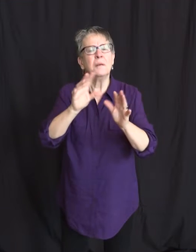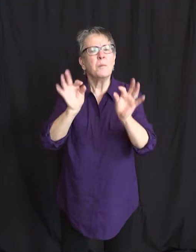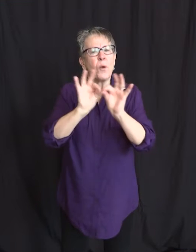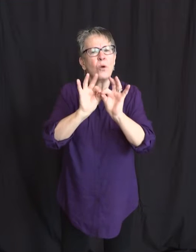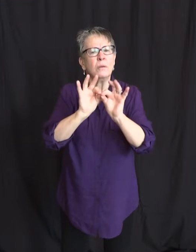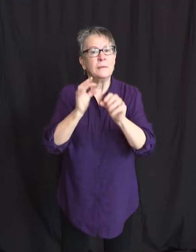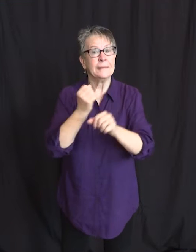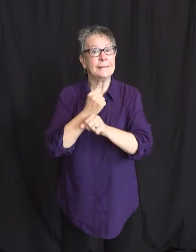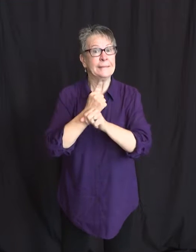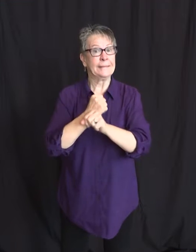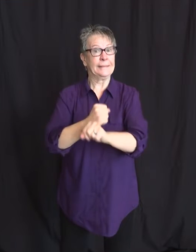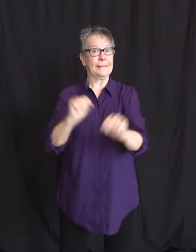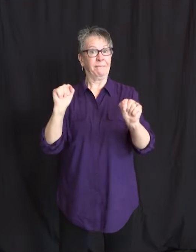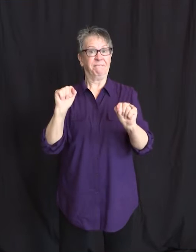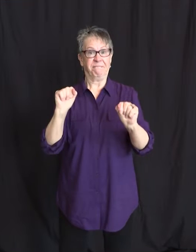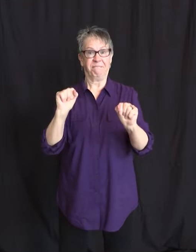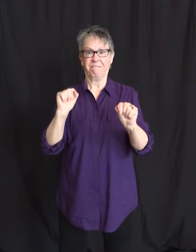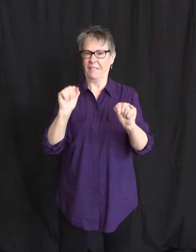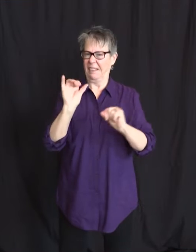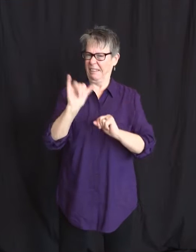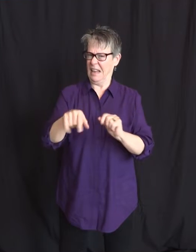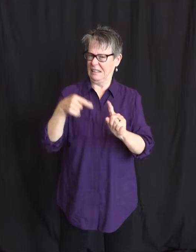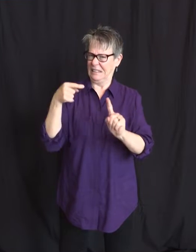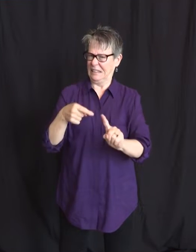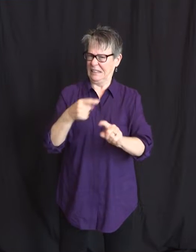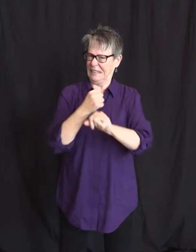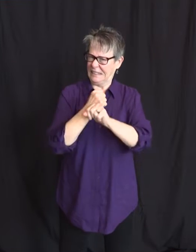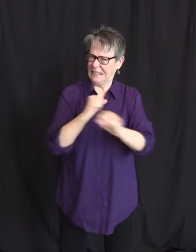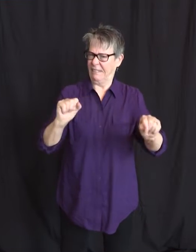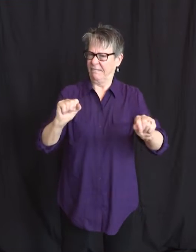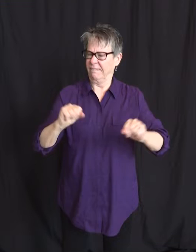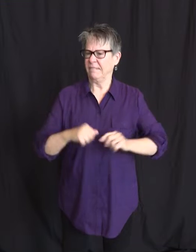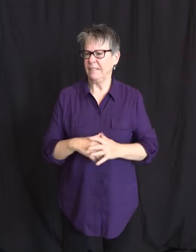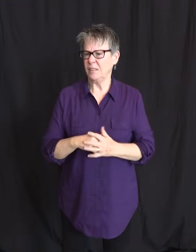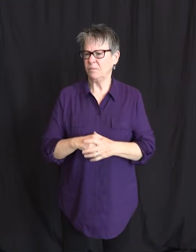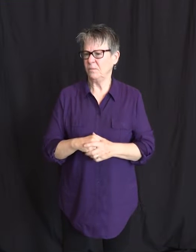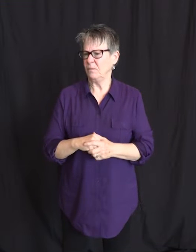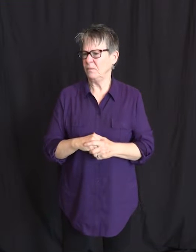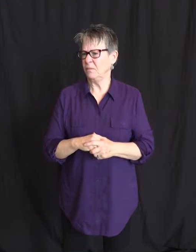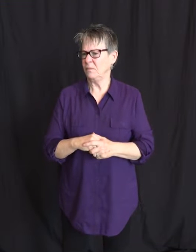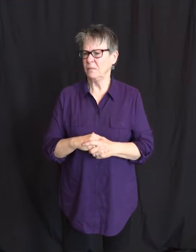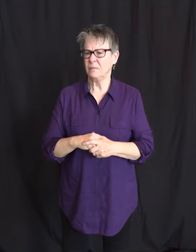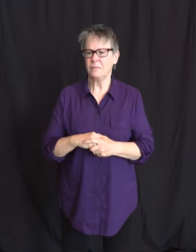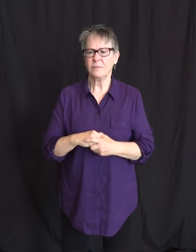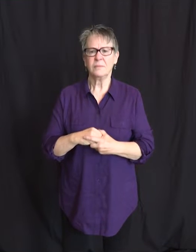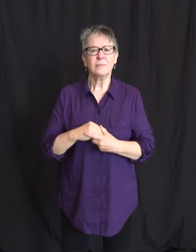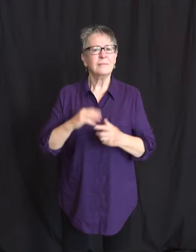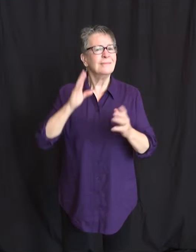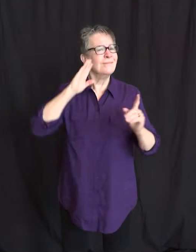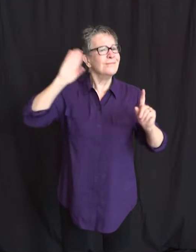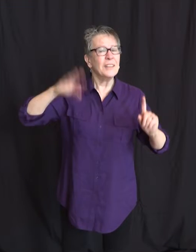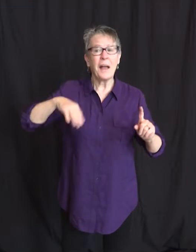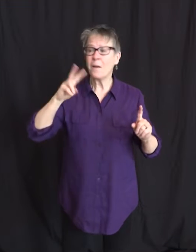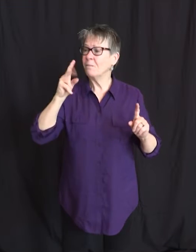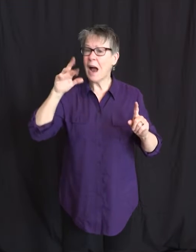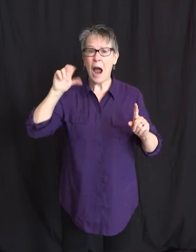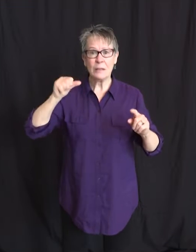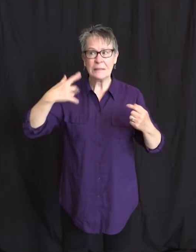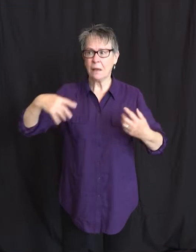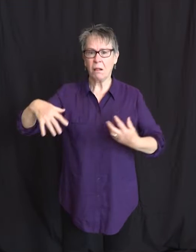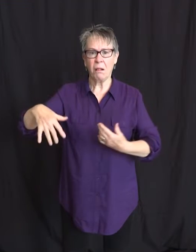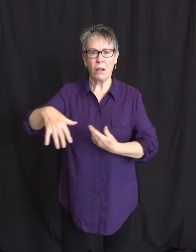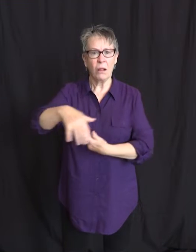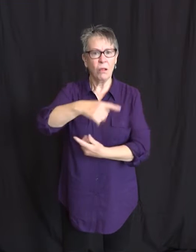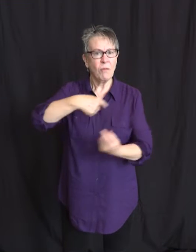us, and our task will be to contain it as best we can. But with our public health protocols firmly in place and with our healthcare